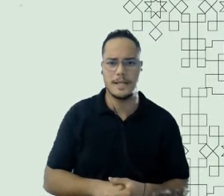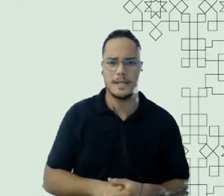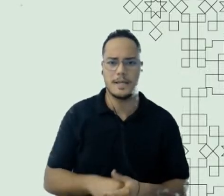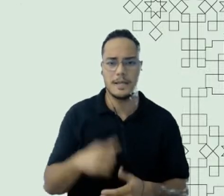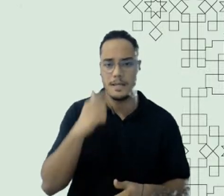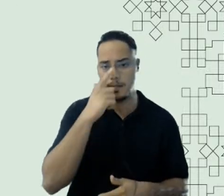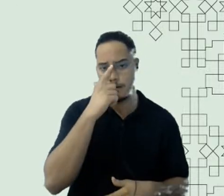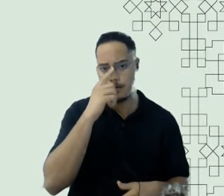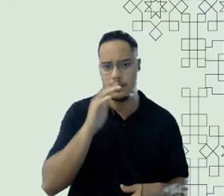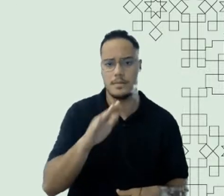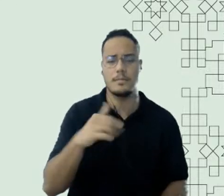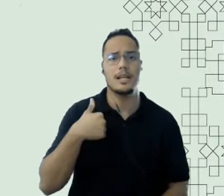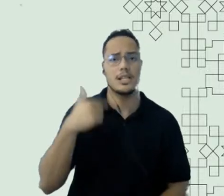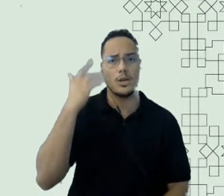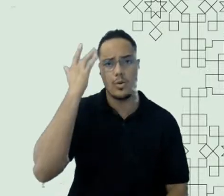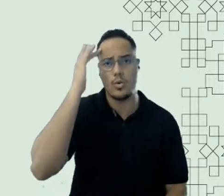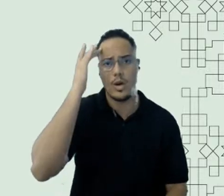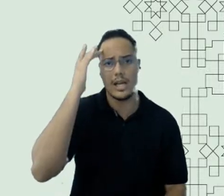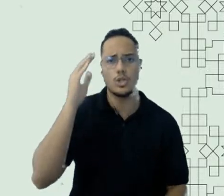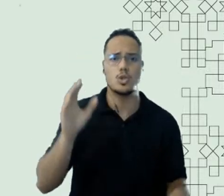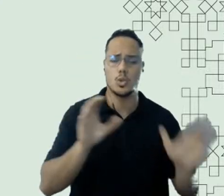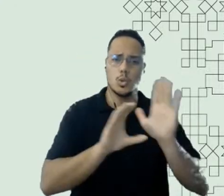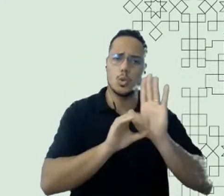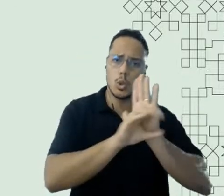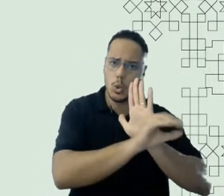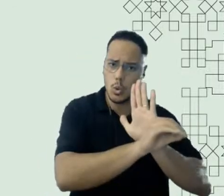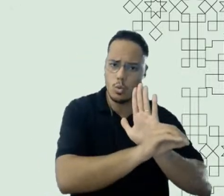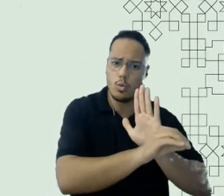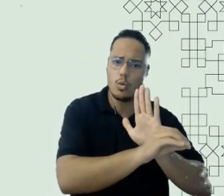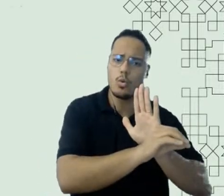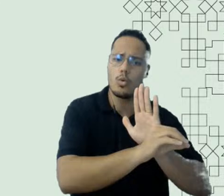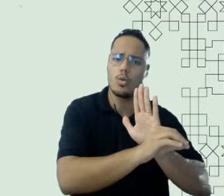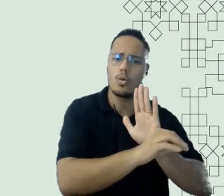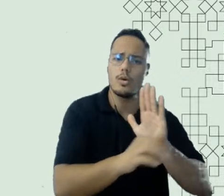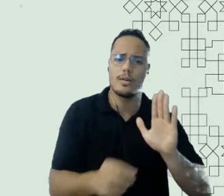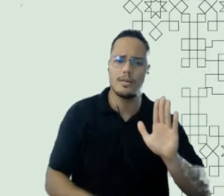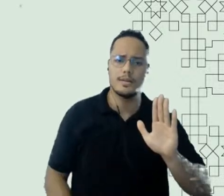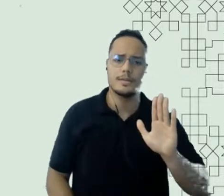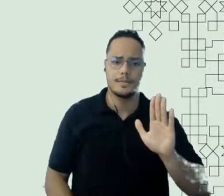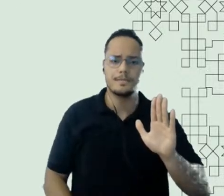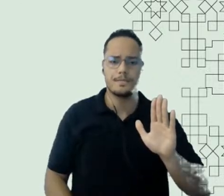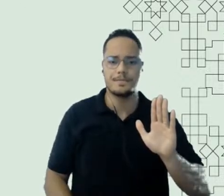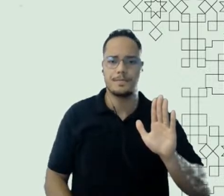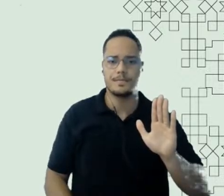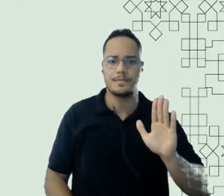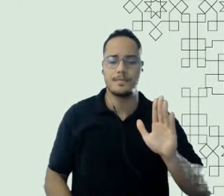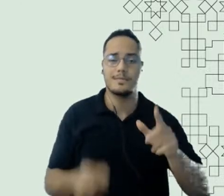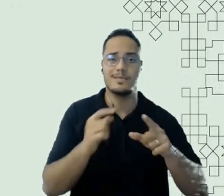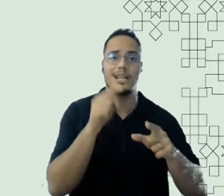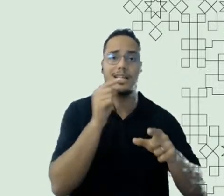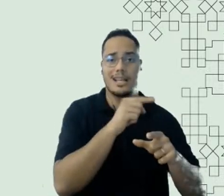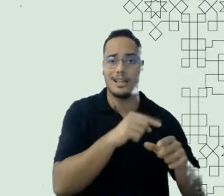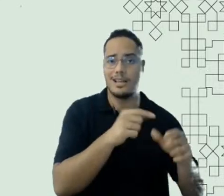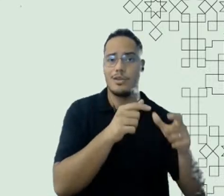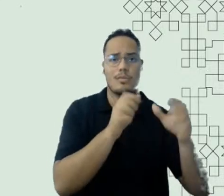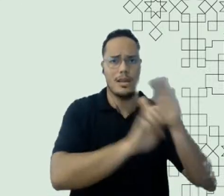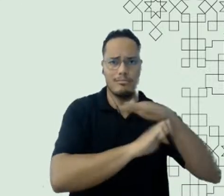but again, this is a big operator. So it's change also is force of negotiation.